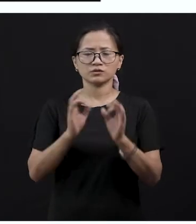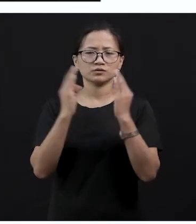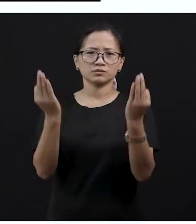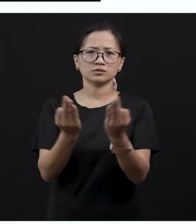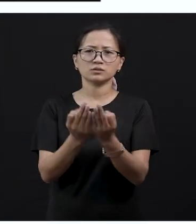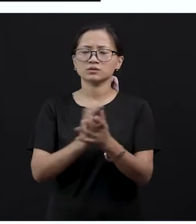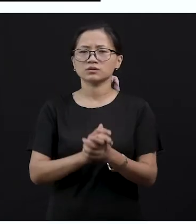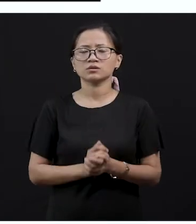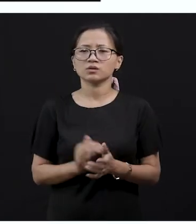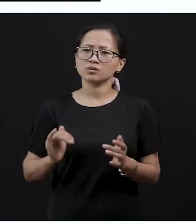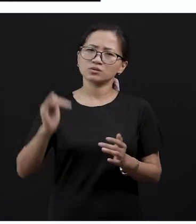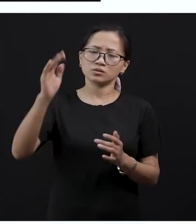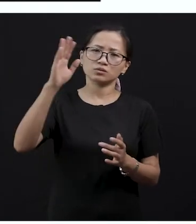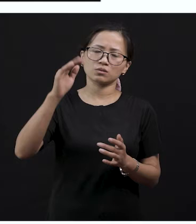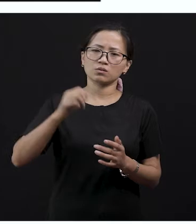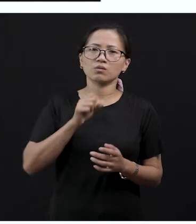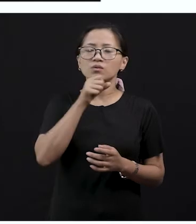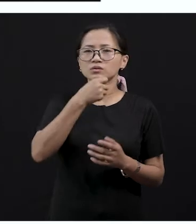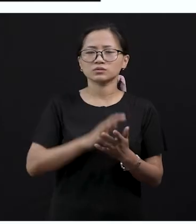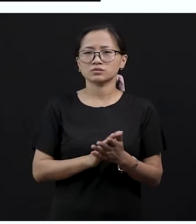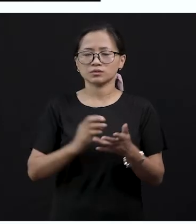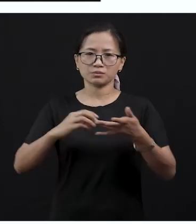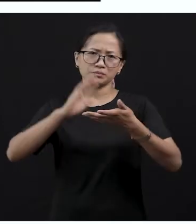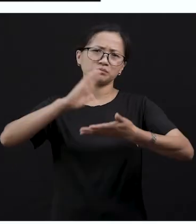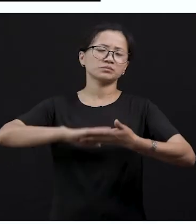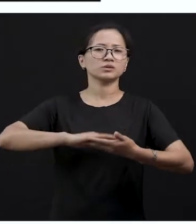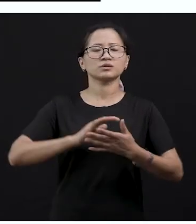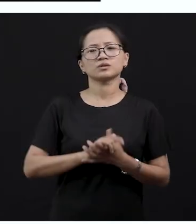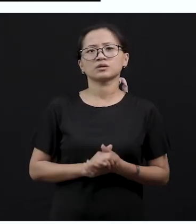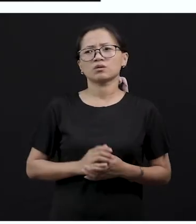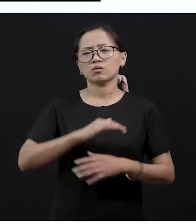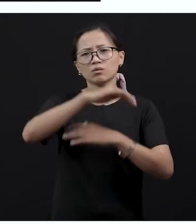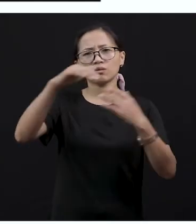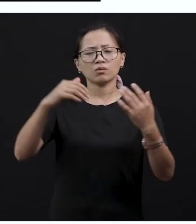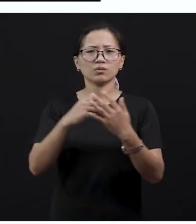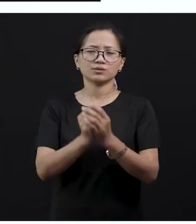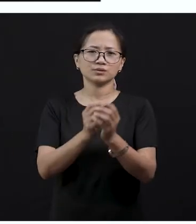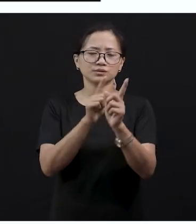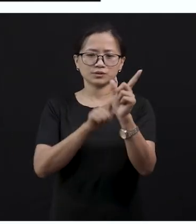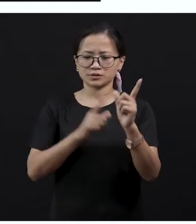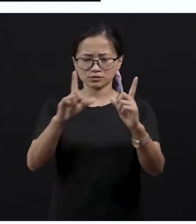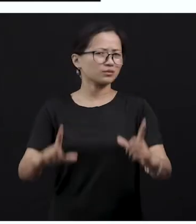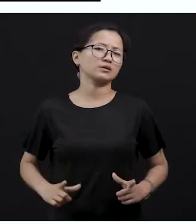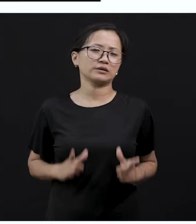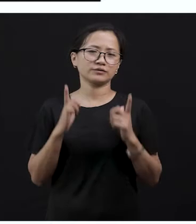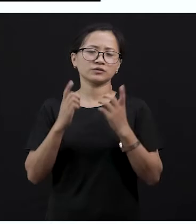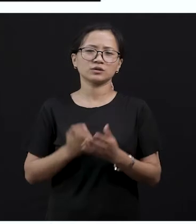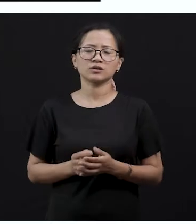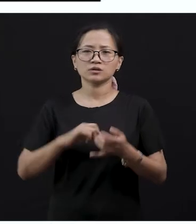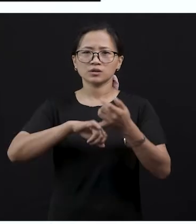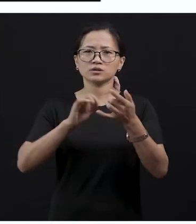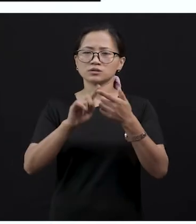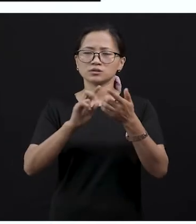family, and when they grow older, they were married off. So their entire year, their whole life, they have to serve